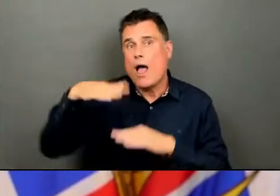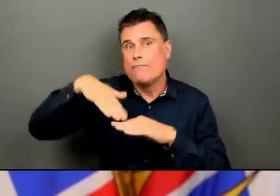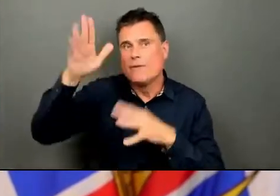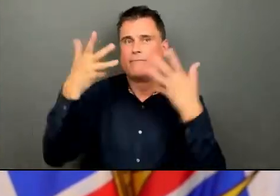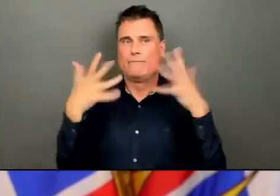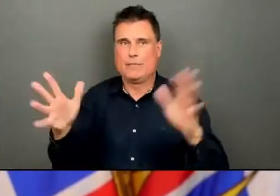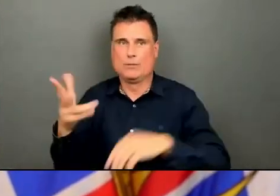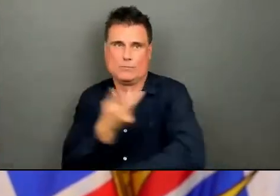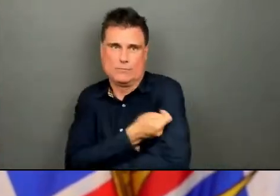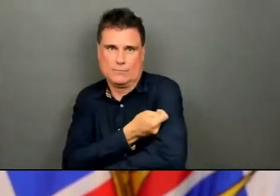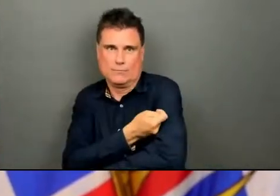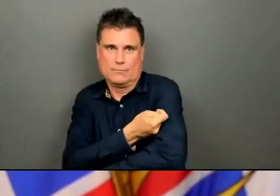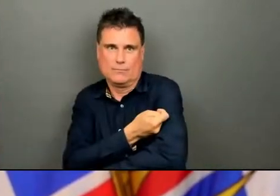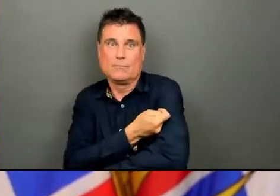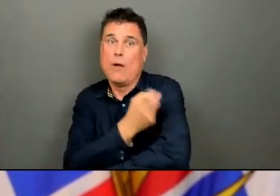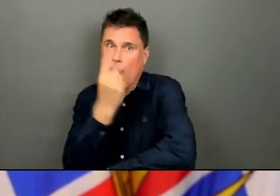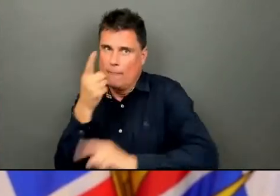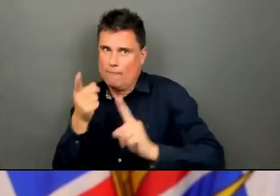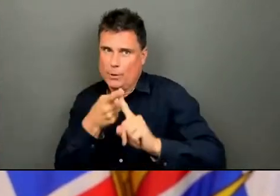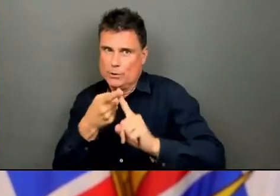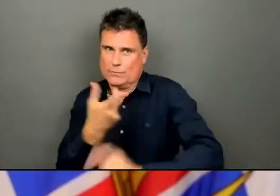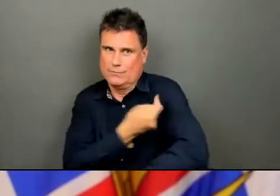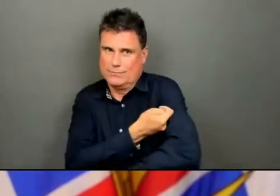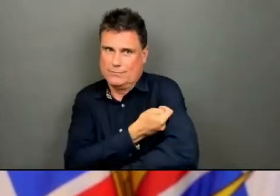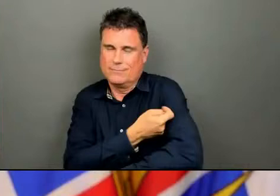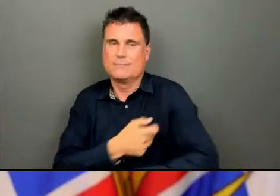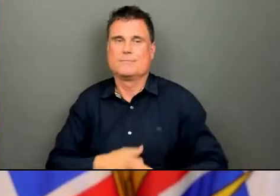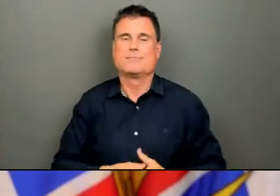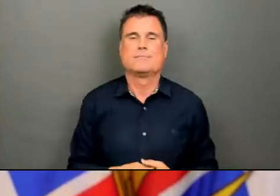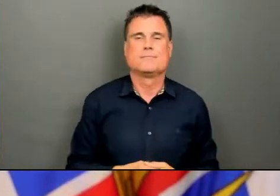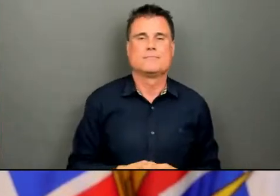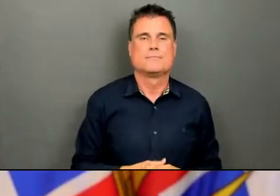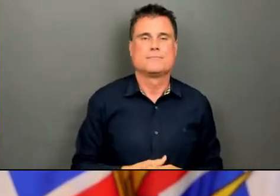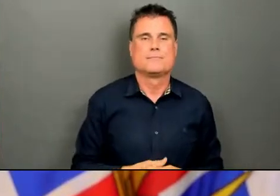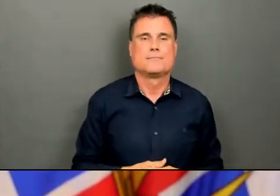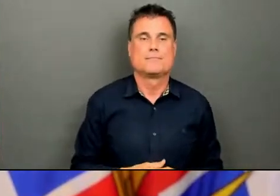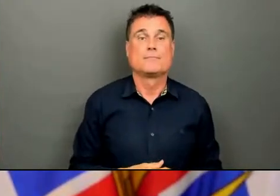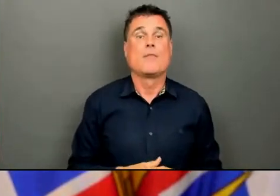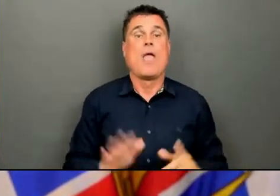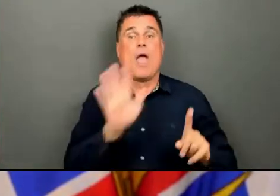older have now received their first dose of vaccine. So we've delivered